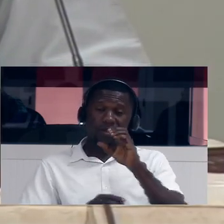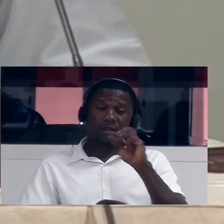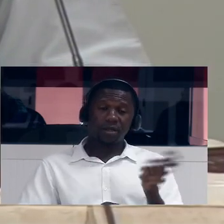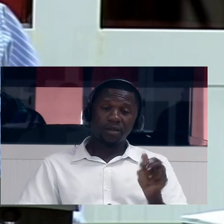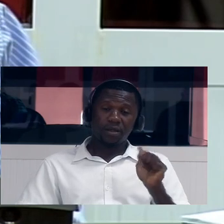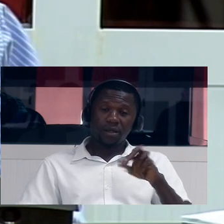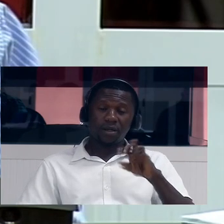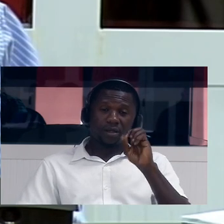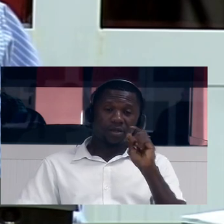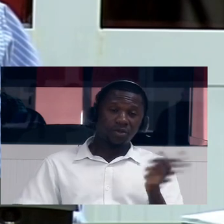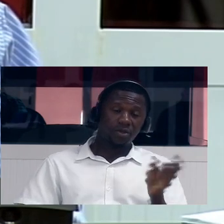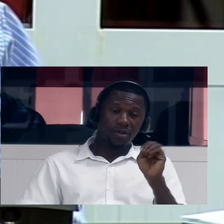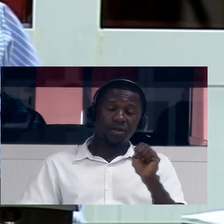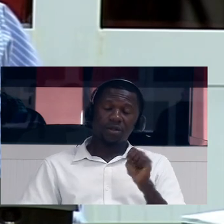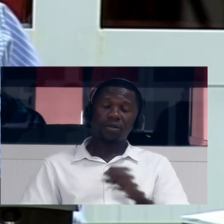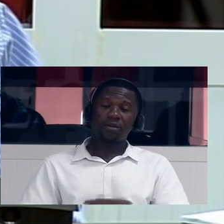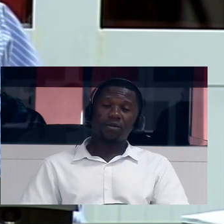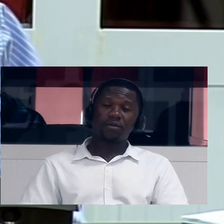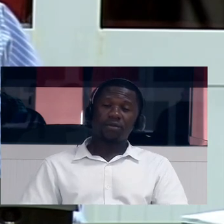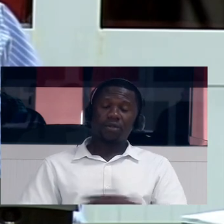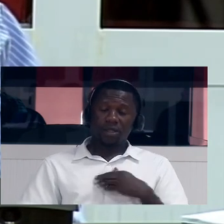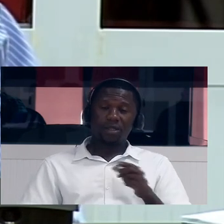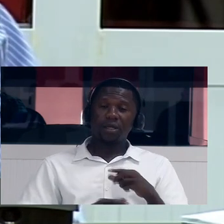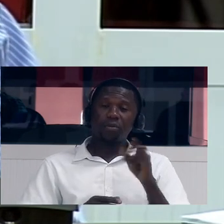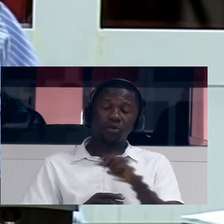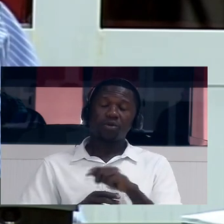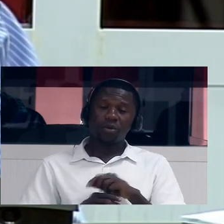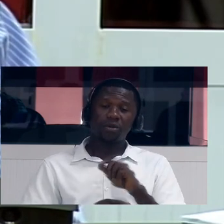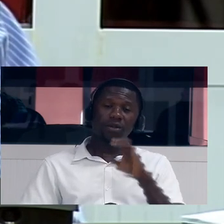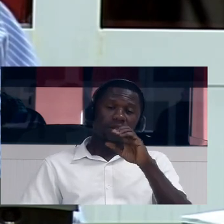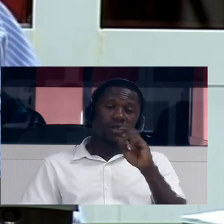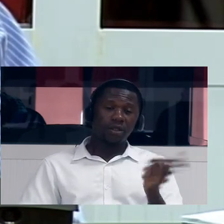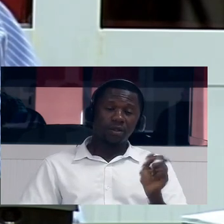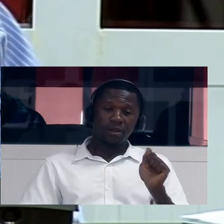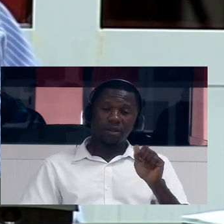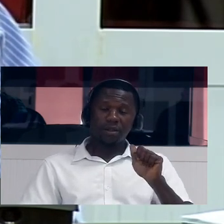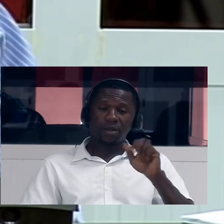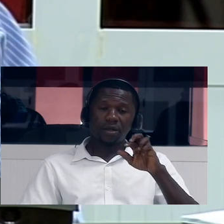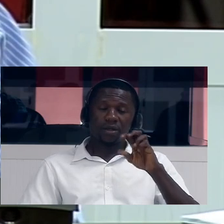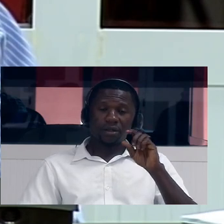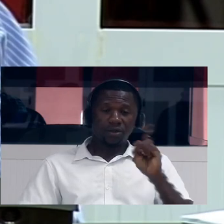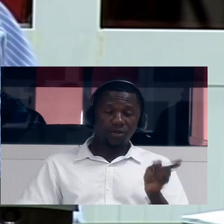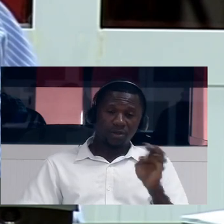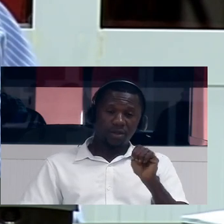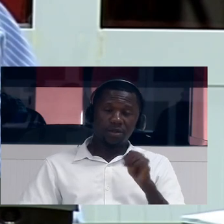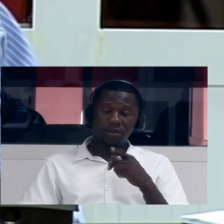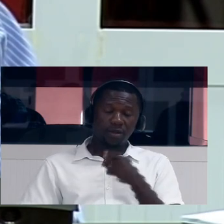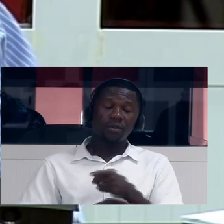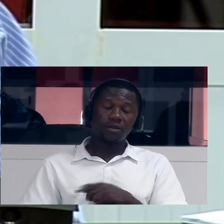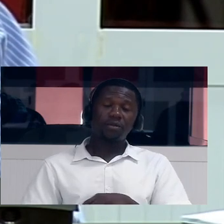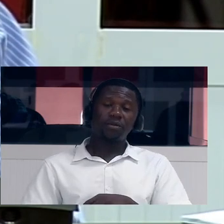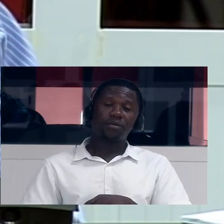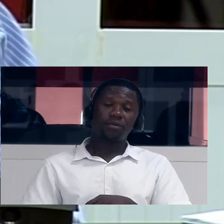you. And indeed, they put him on charge, and he came for early room. And to tell you the truth, I knew exactly what was going to